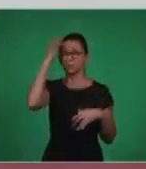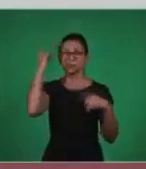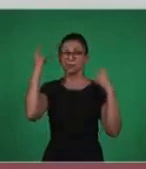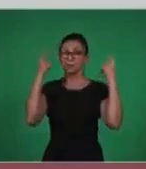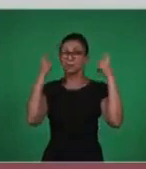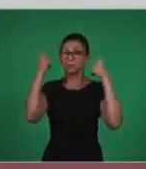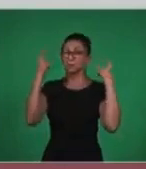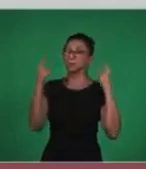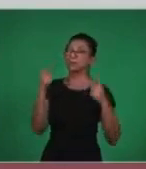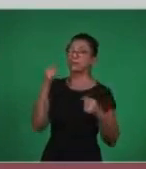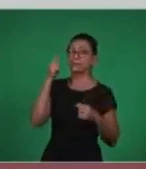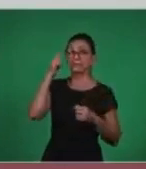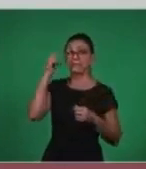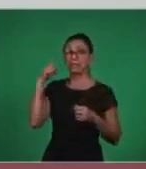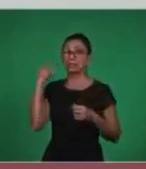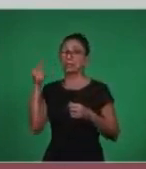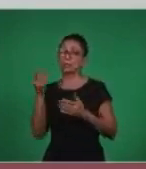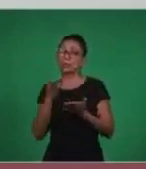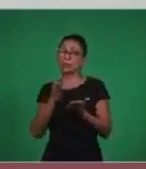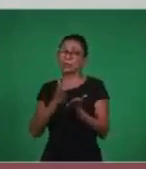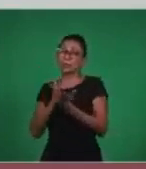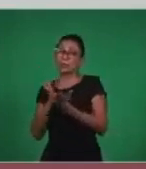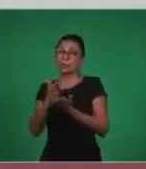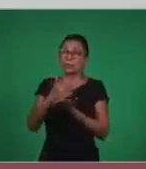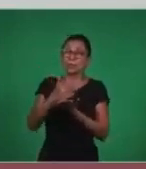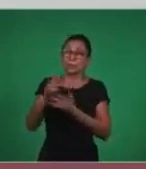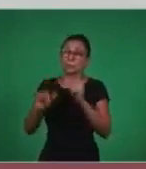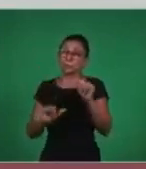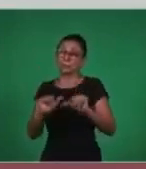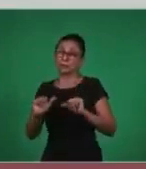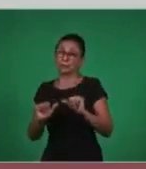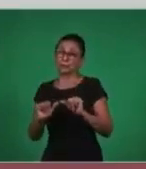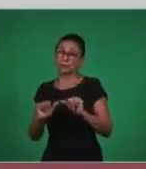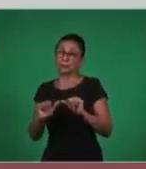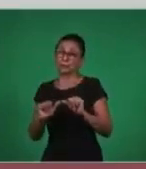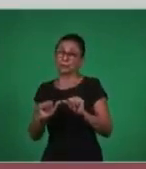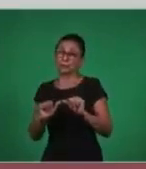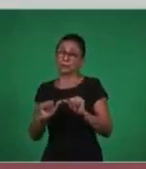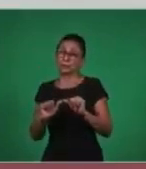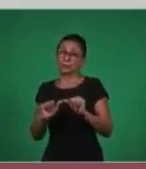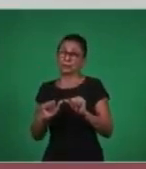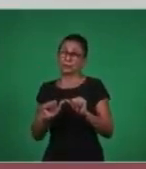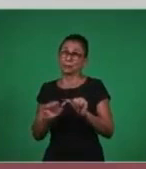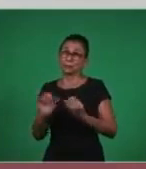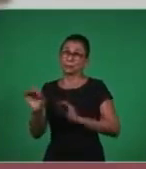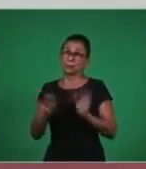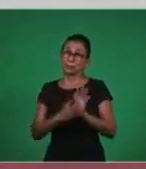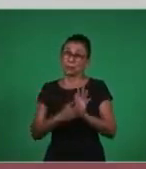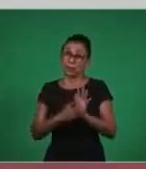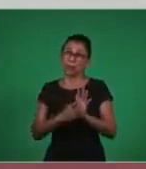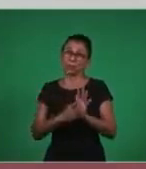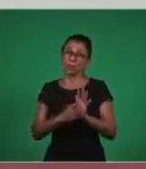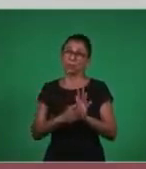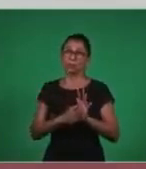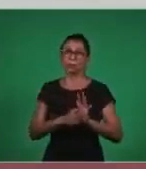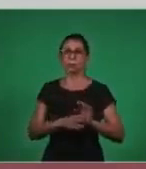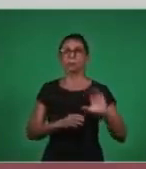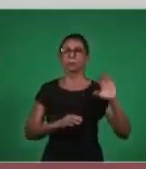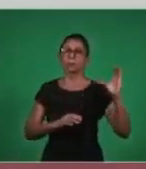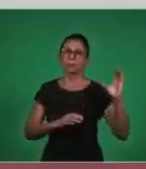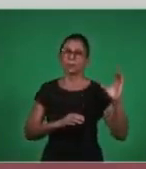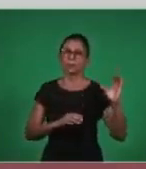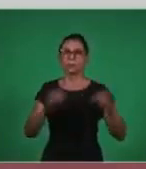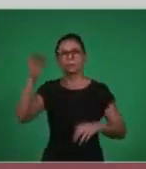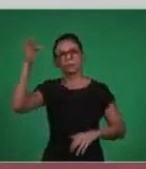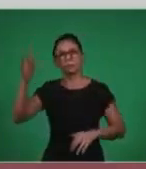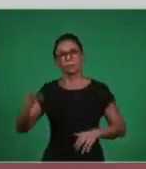people are worried. Are we worried about changing our direction? We're not changing any direction. We're saying that science is one